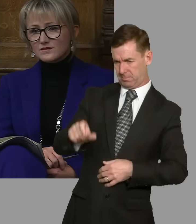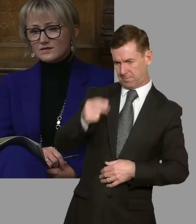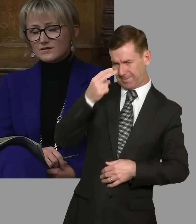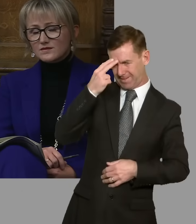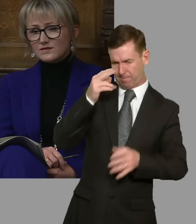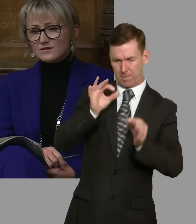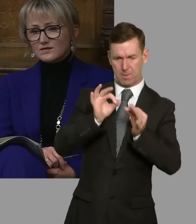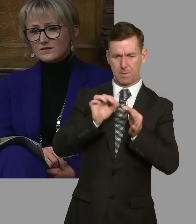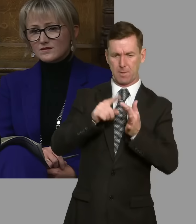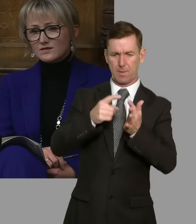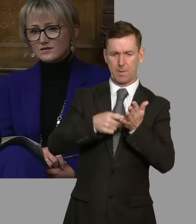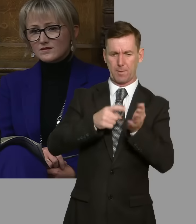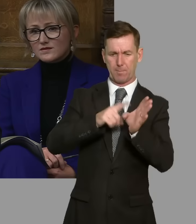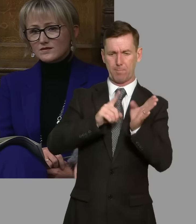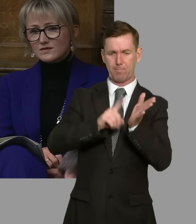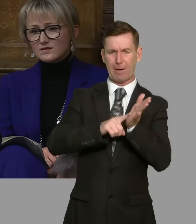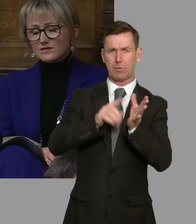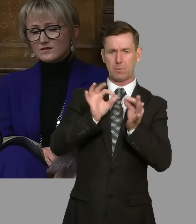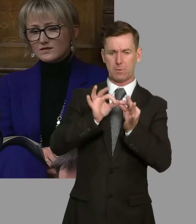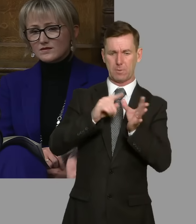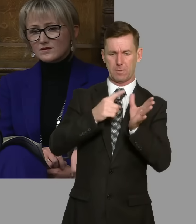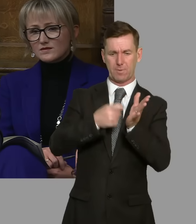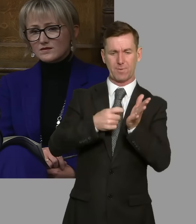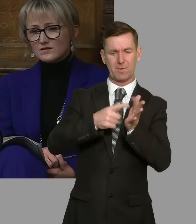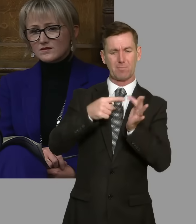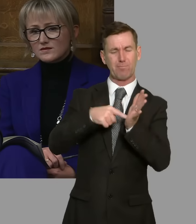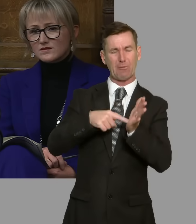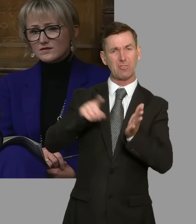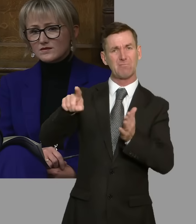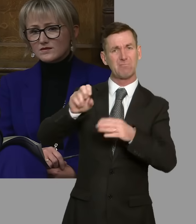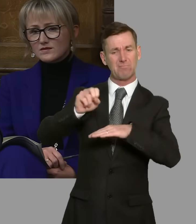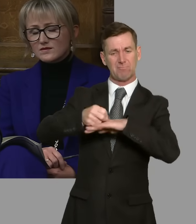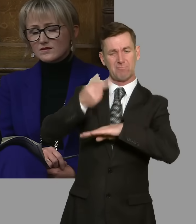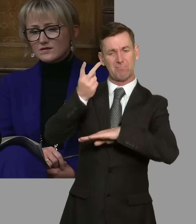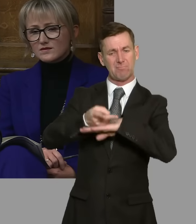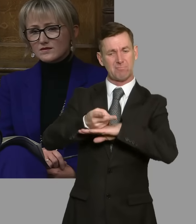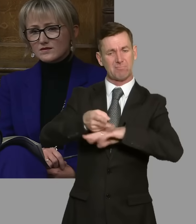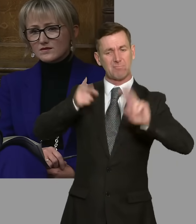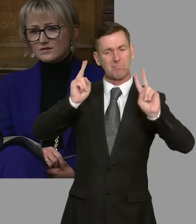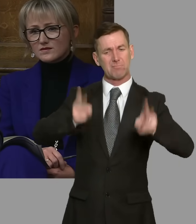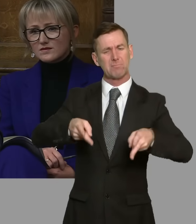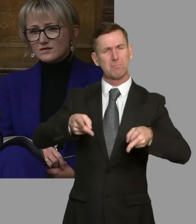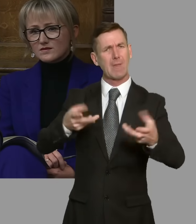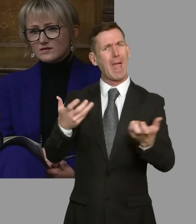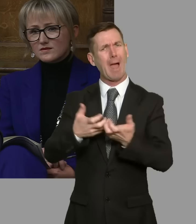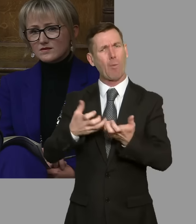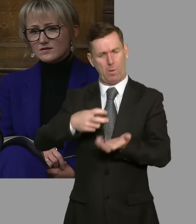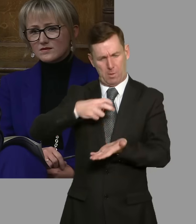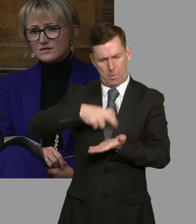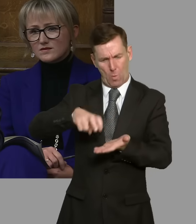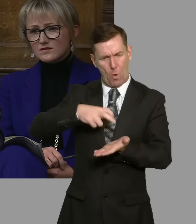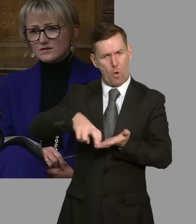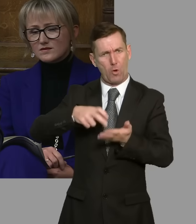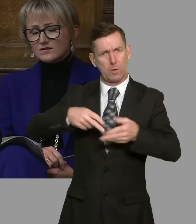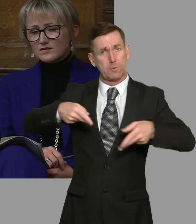unrepaired pothole, and I'm sure the whole House will wish to share my condolences with the